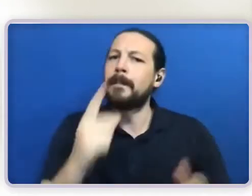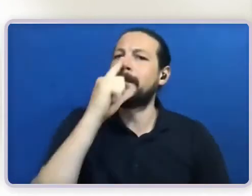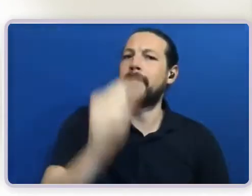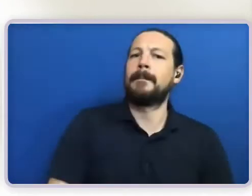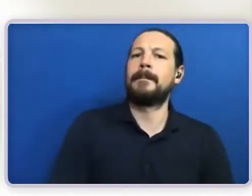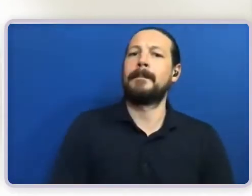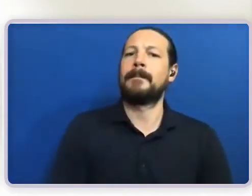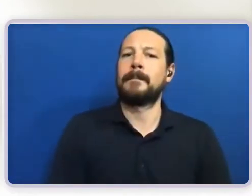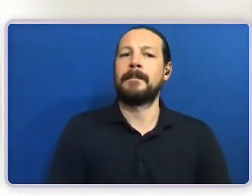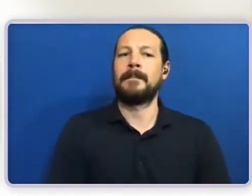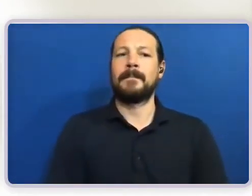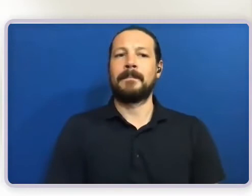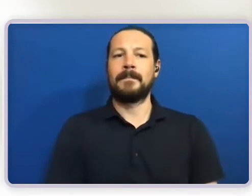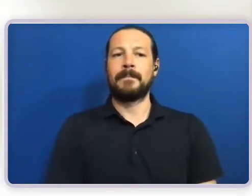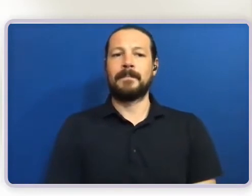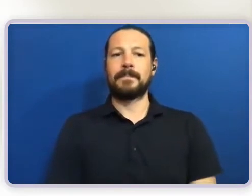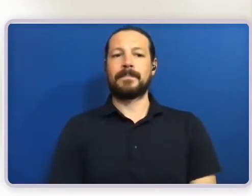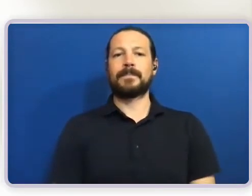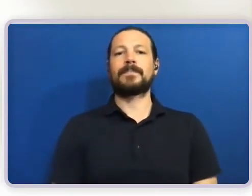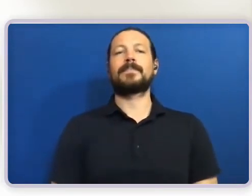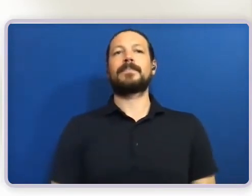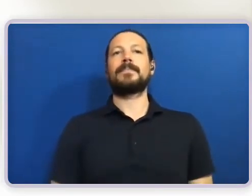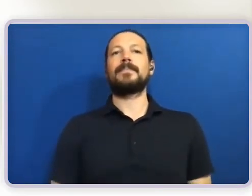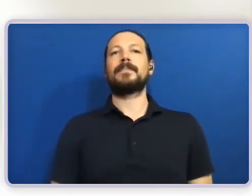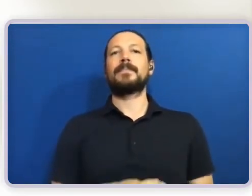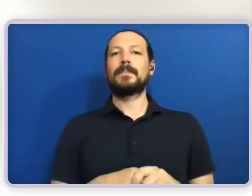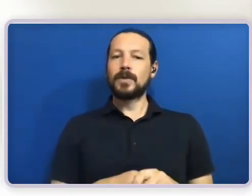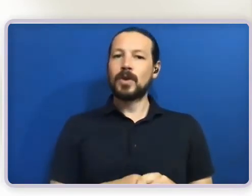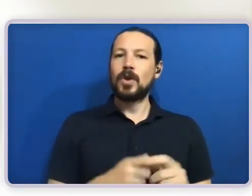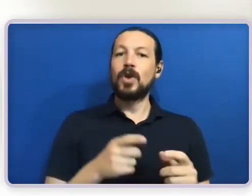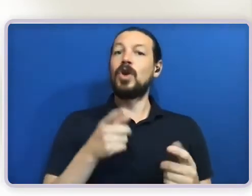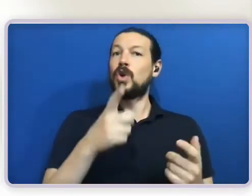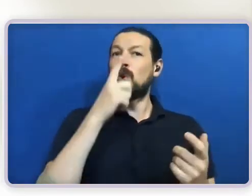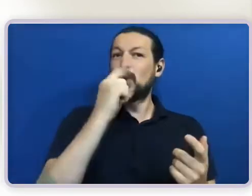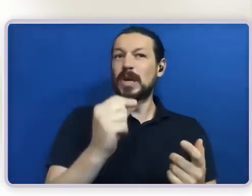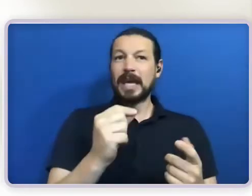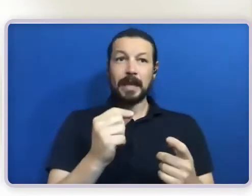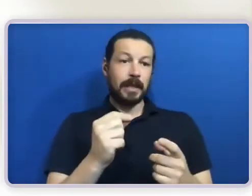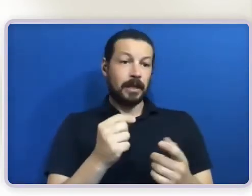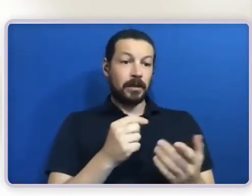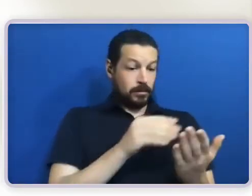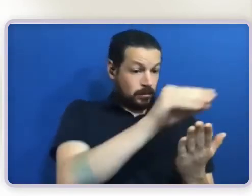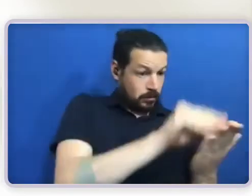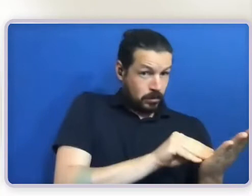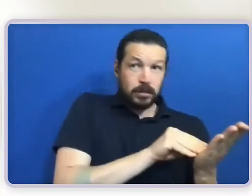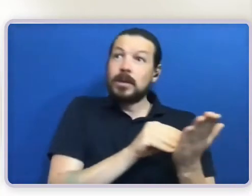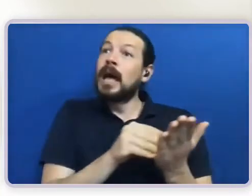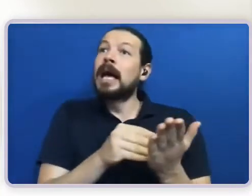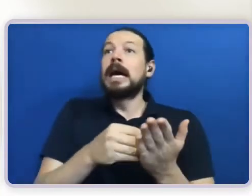And when you make your submission, you can inform the Commission about how public you want it to be.